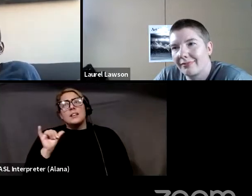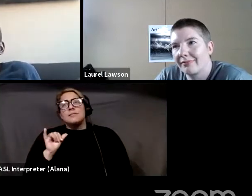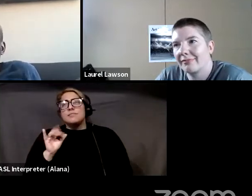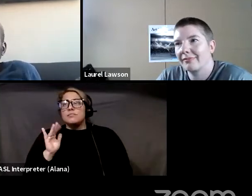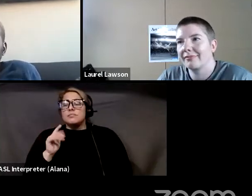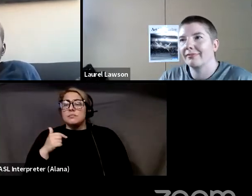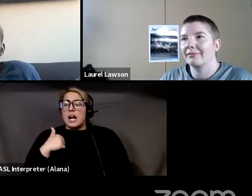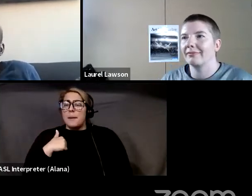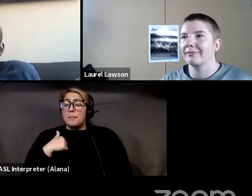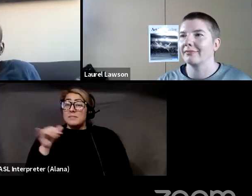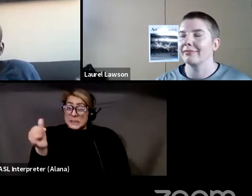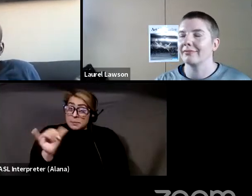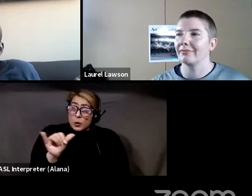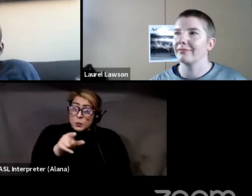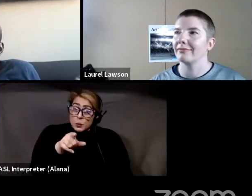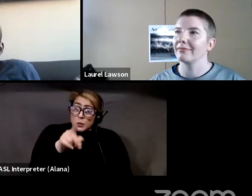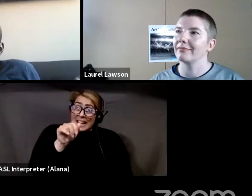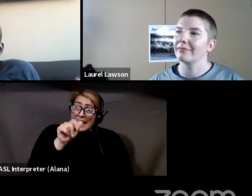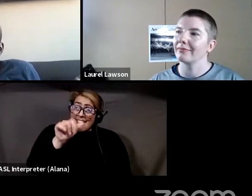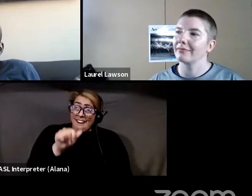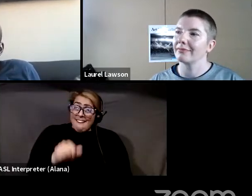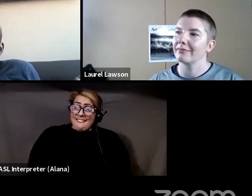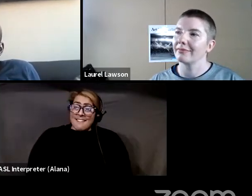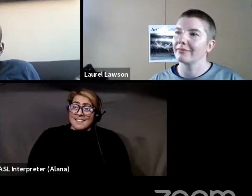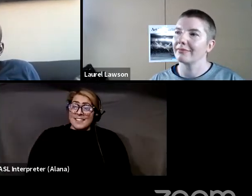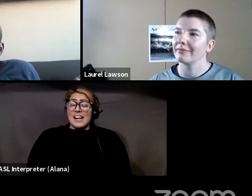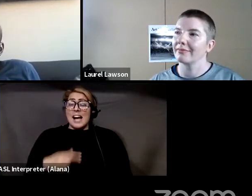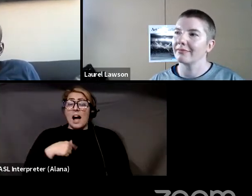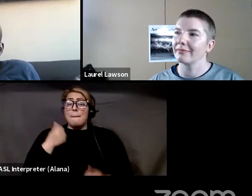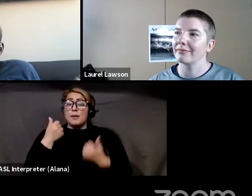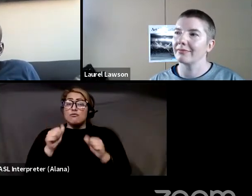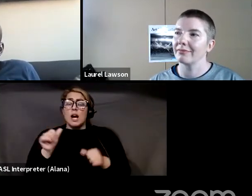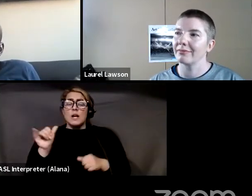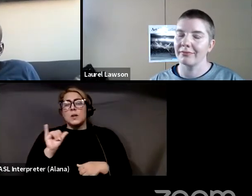I think similar in that sense, Kayla, where I'm like, I'm trying to